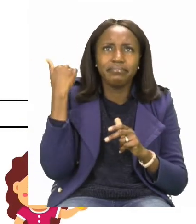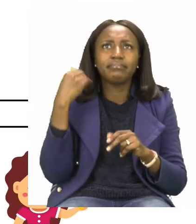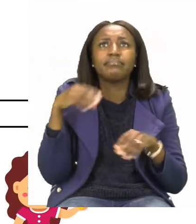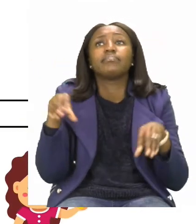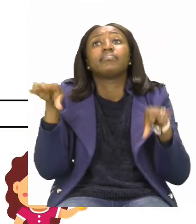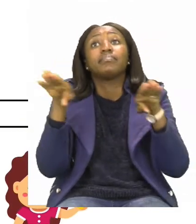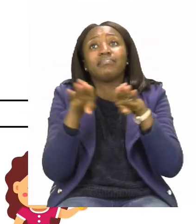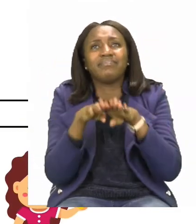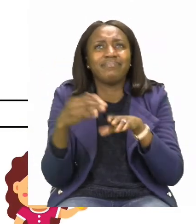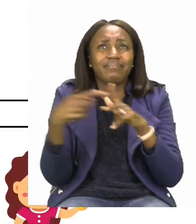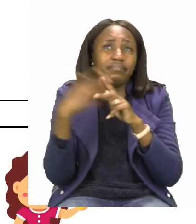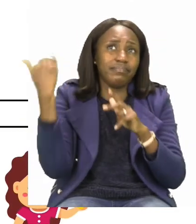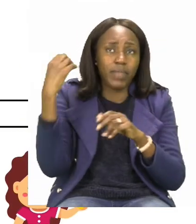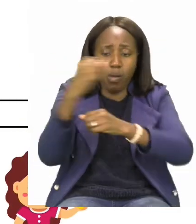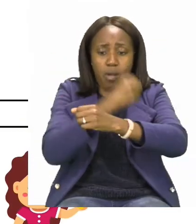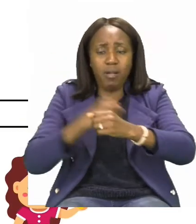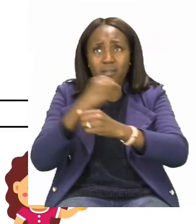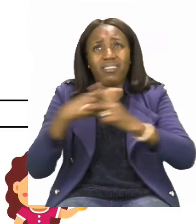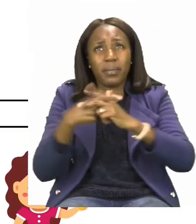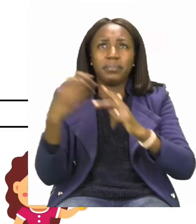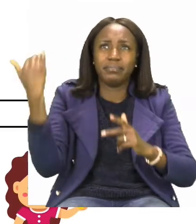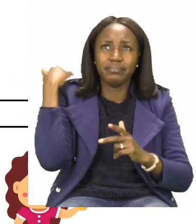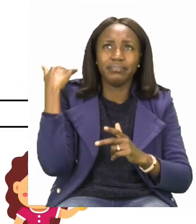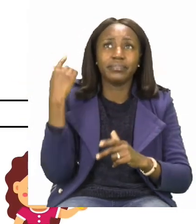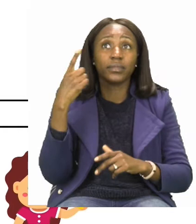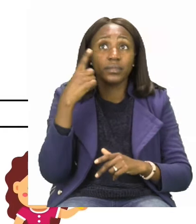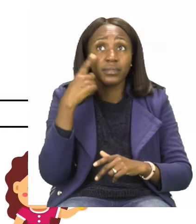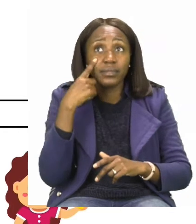made, cooked, saw.